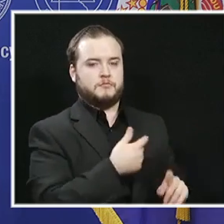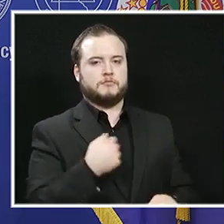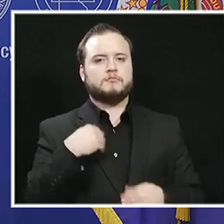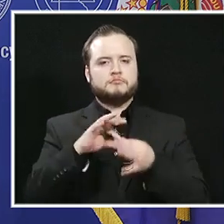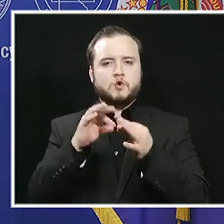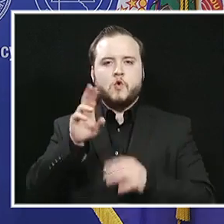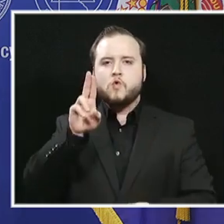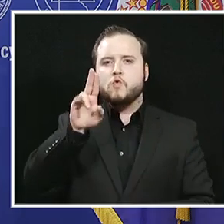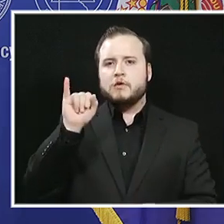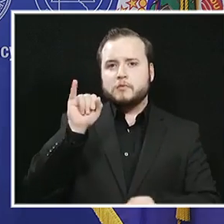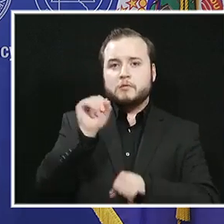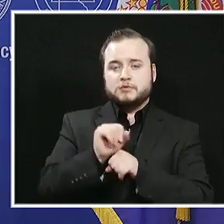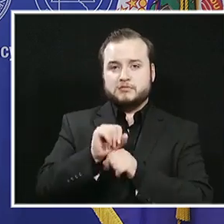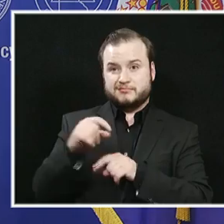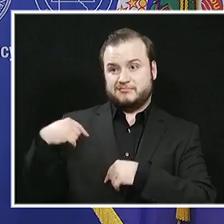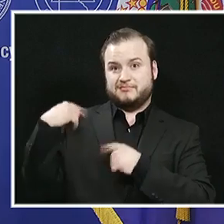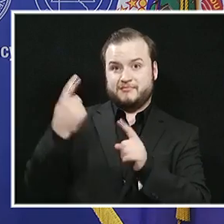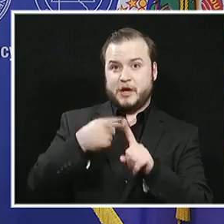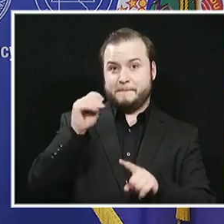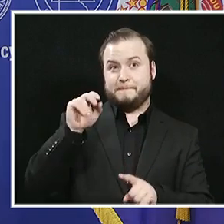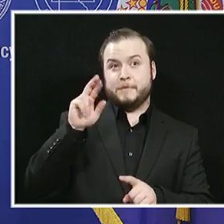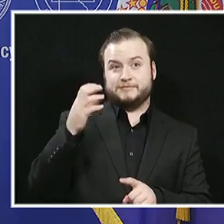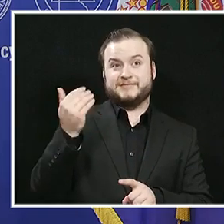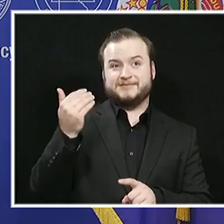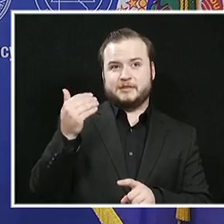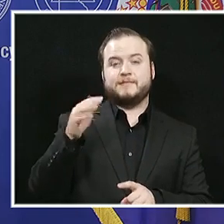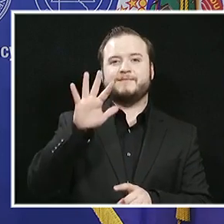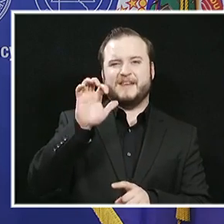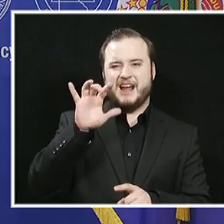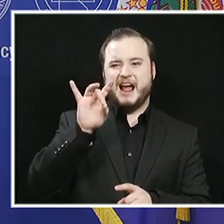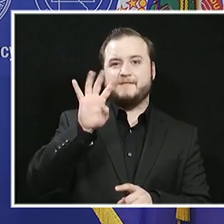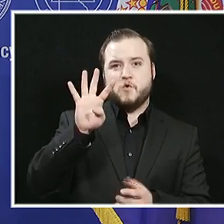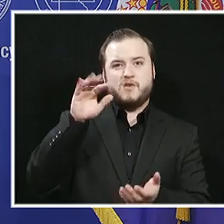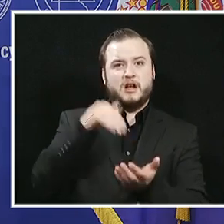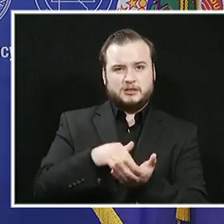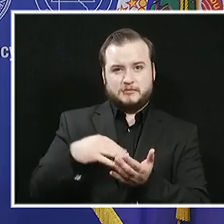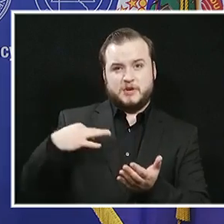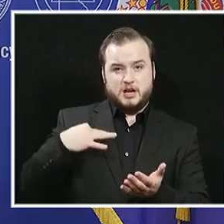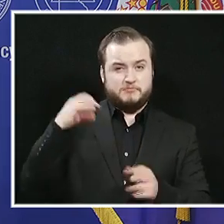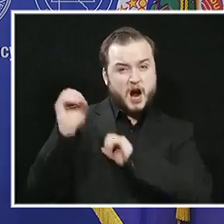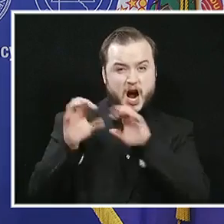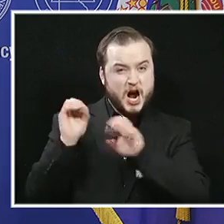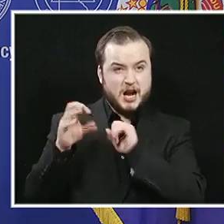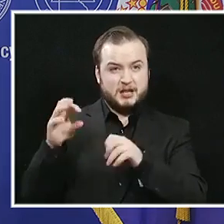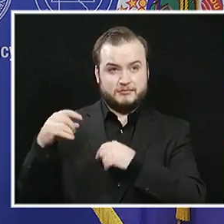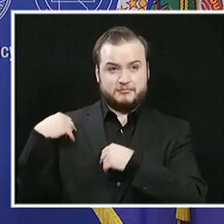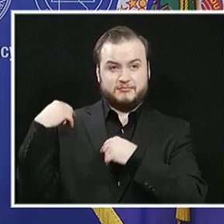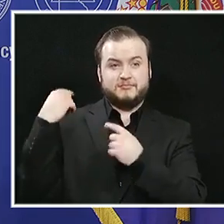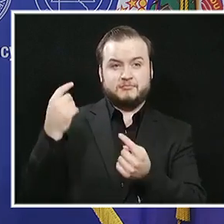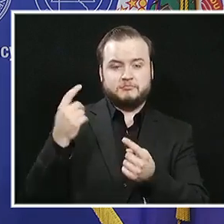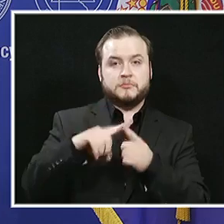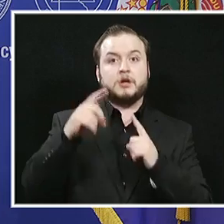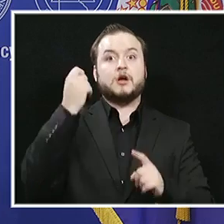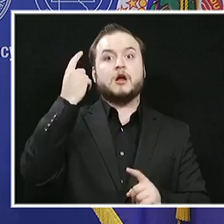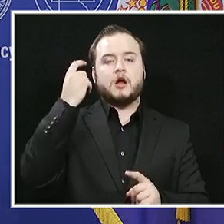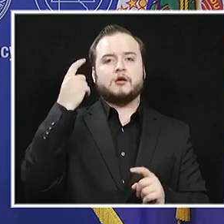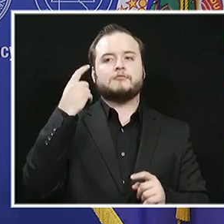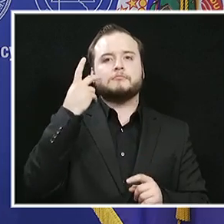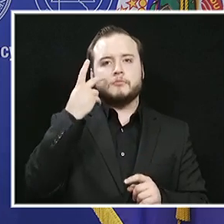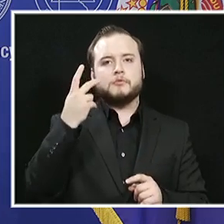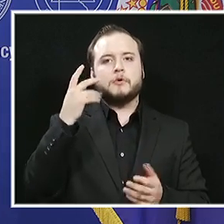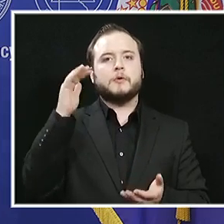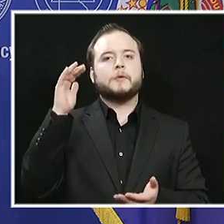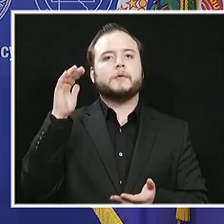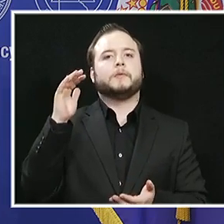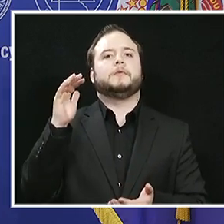584,431 applications for unemployment insurance since March 16th, as I said. That downward trend does continue, and so we're pleased to see that,